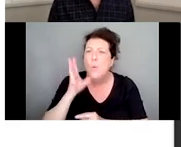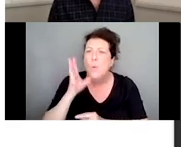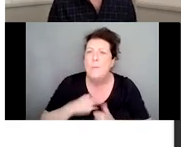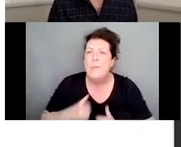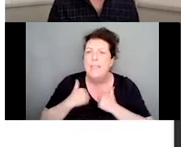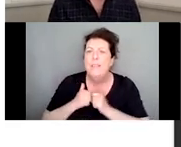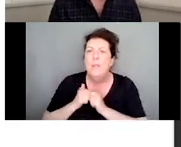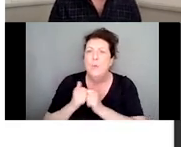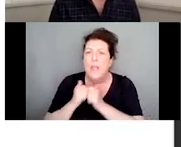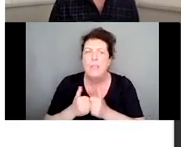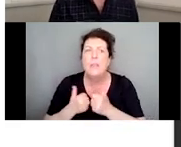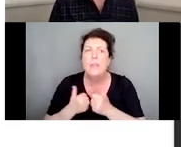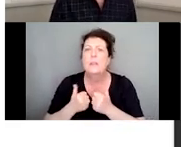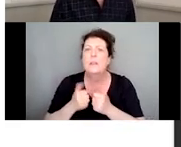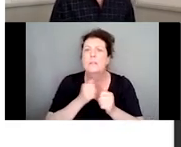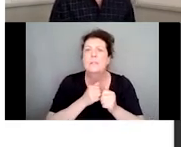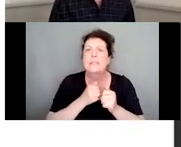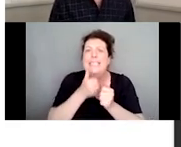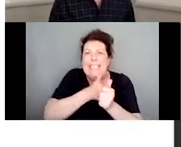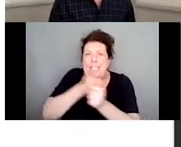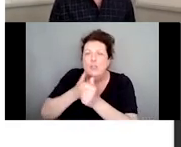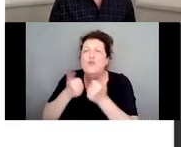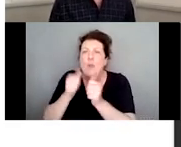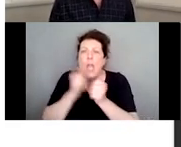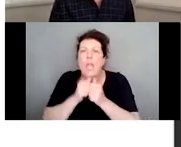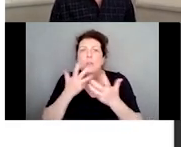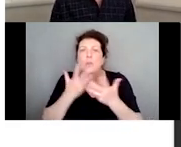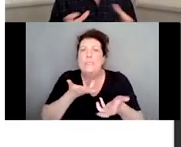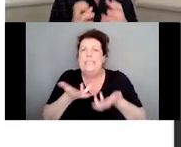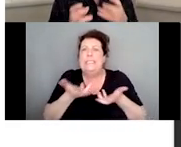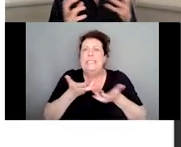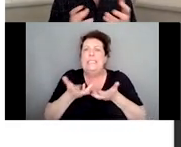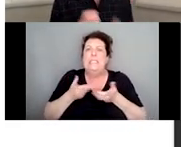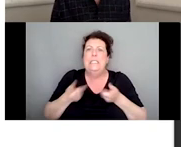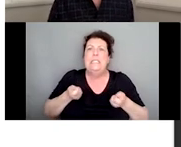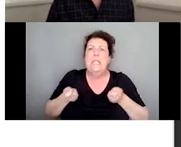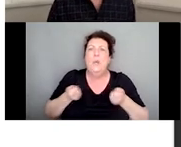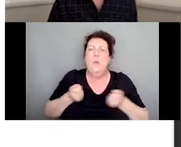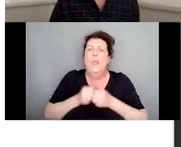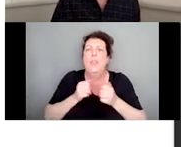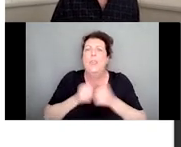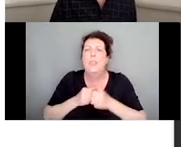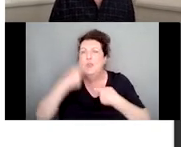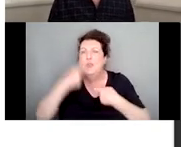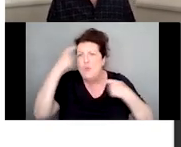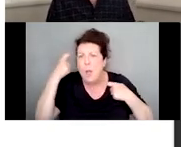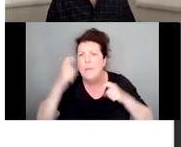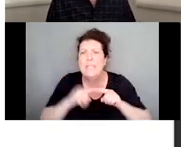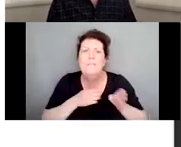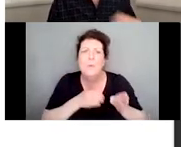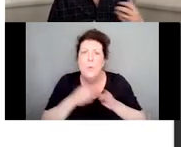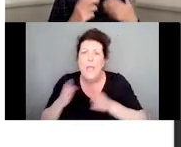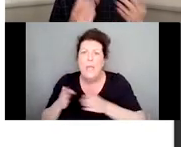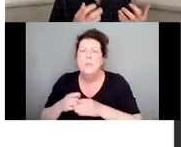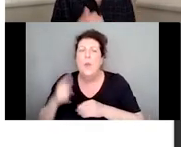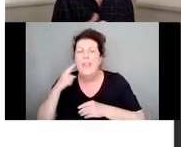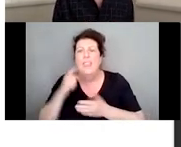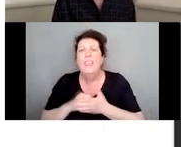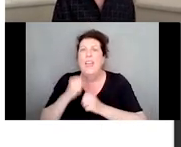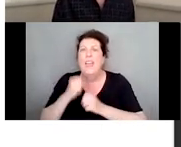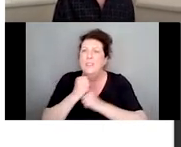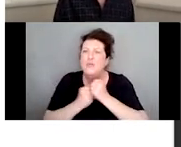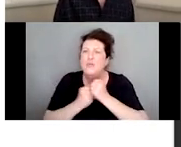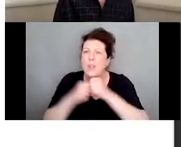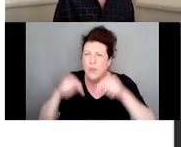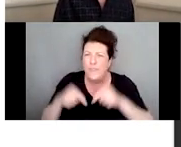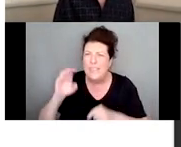trauma in different ways. And I think it's in the structure of this episode, it's probably like, it's planting the seed in